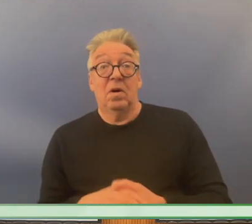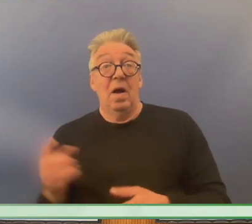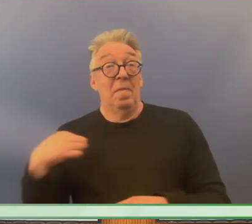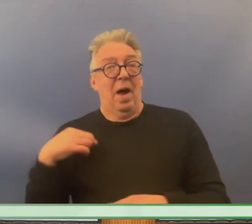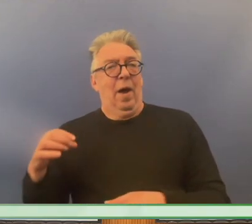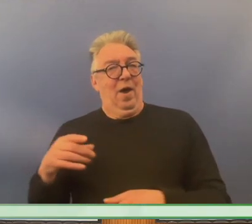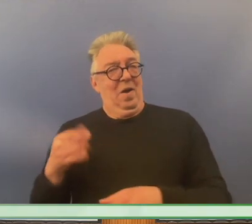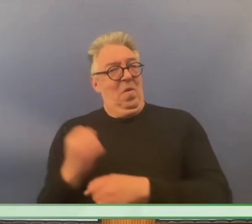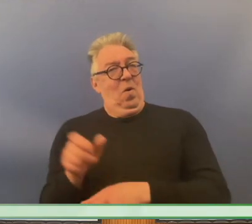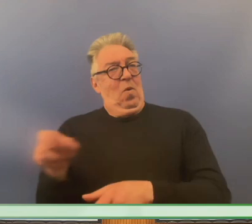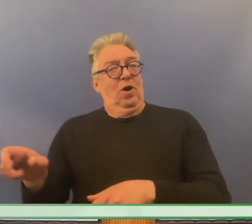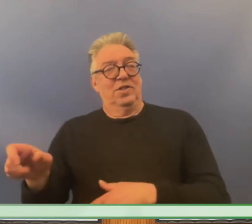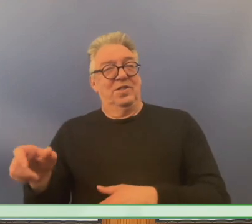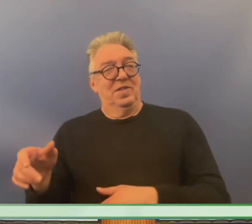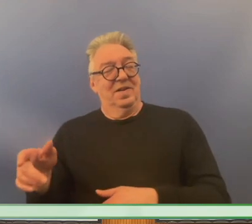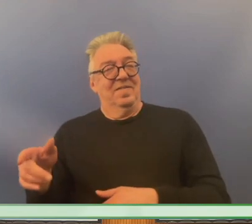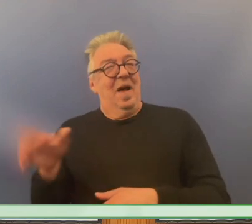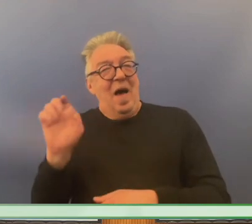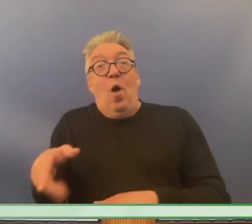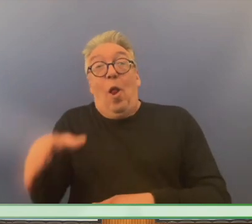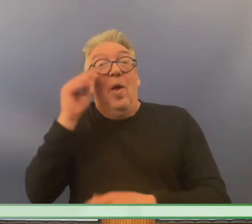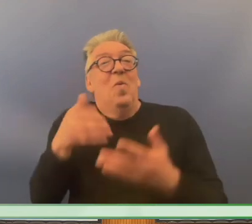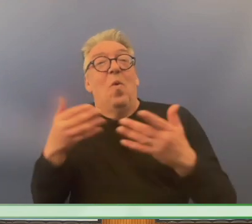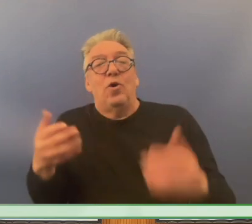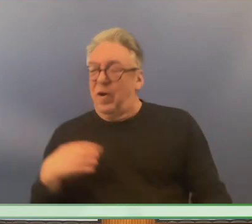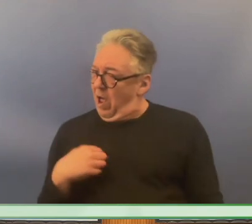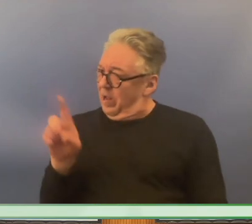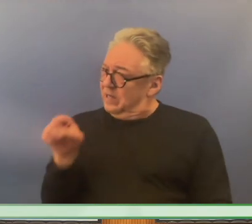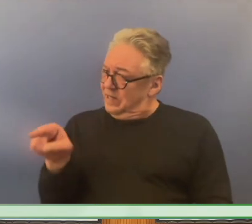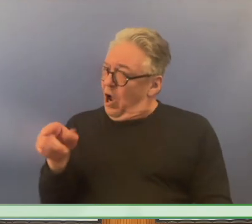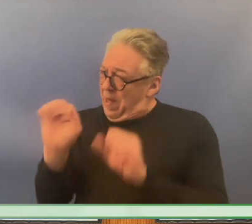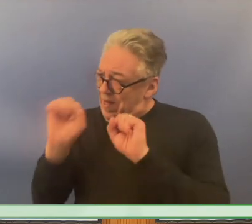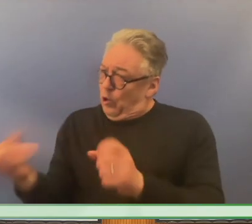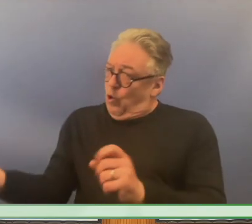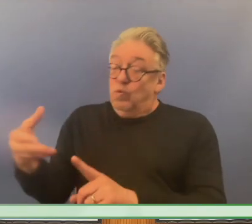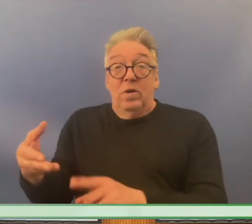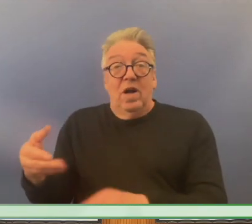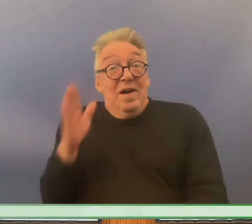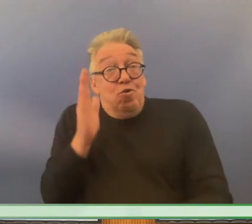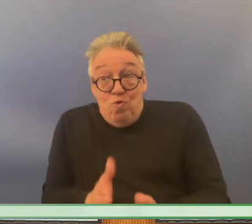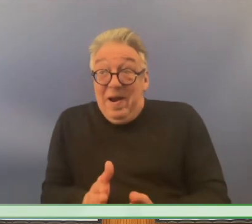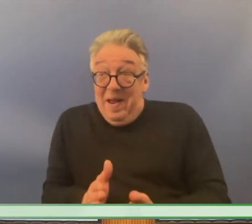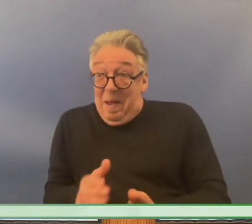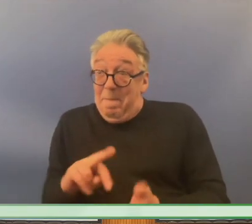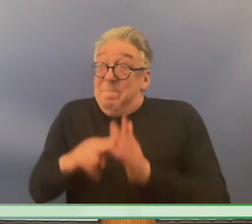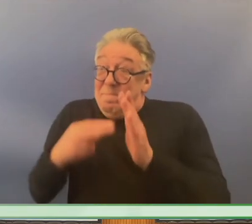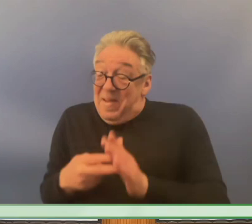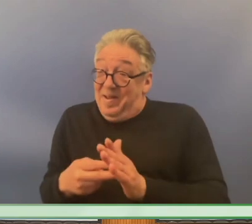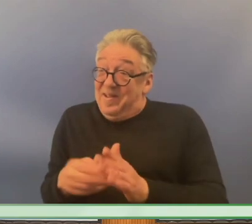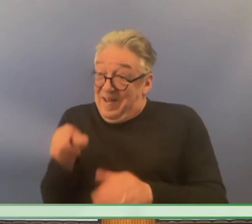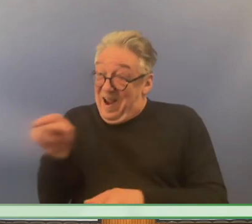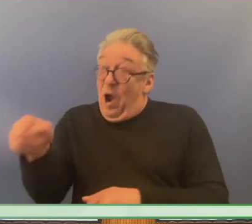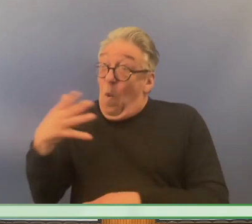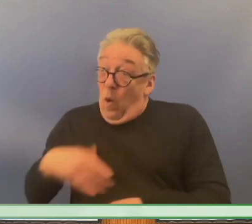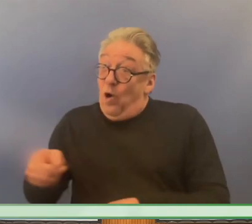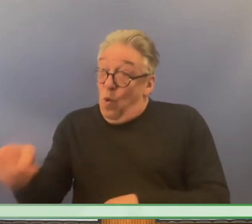do you want to contribute to the meeting? I really mean it. That was one of the first things that we had